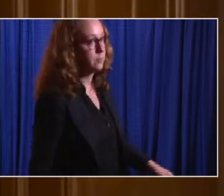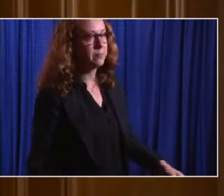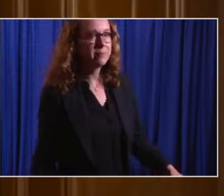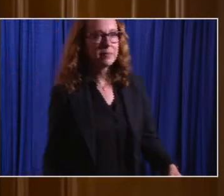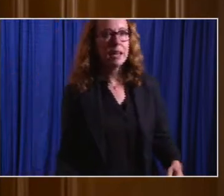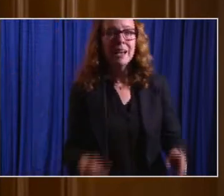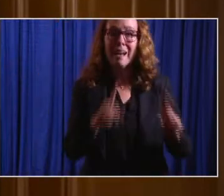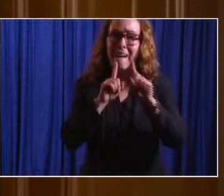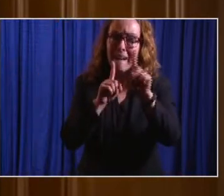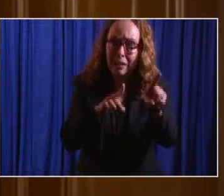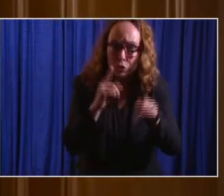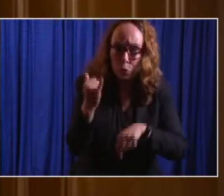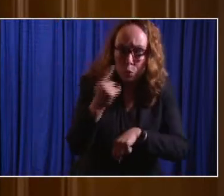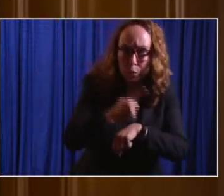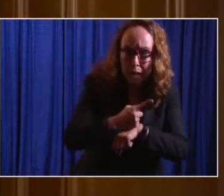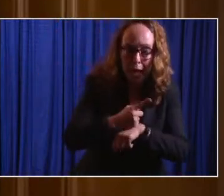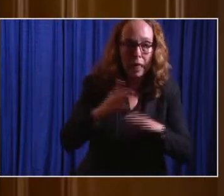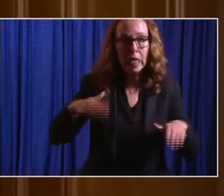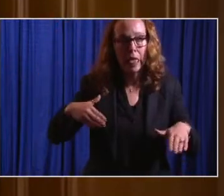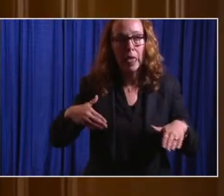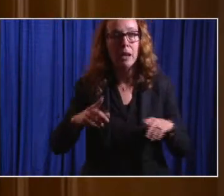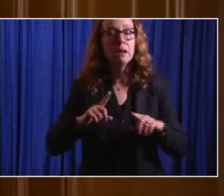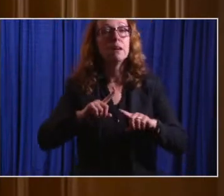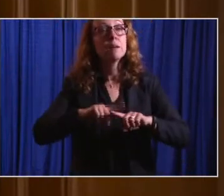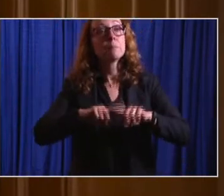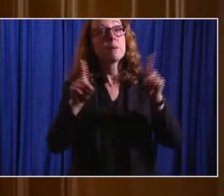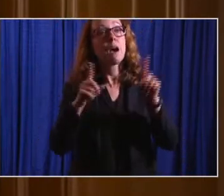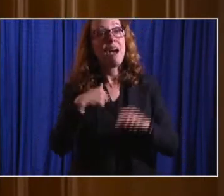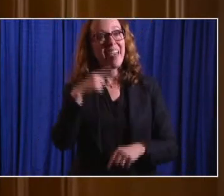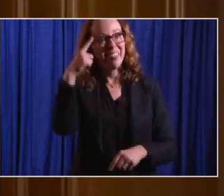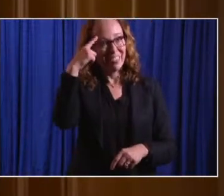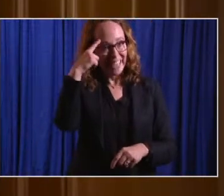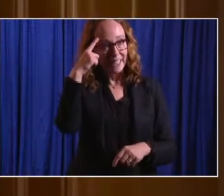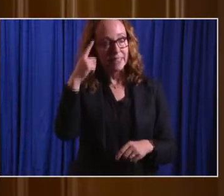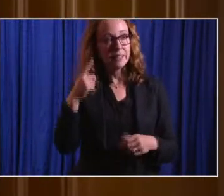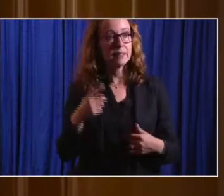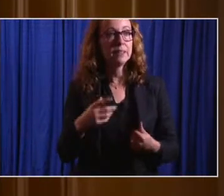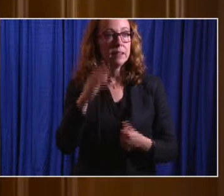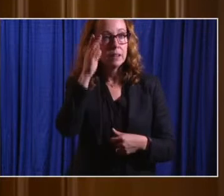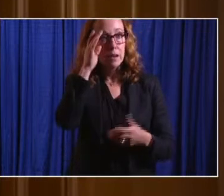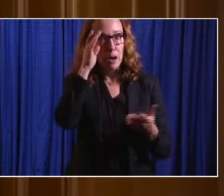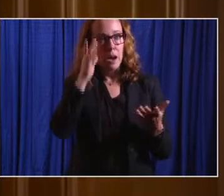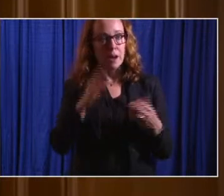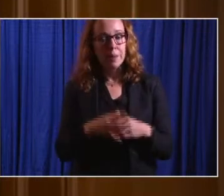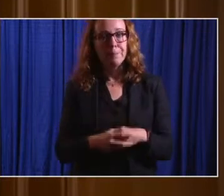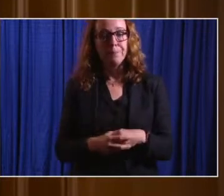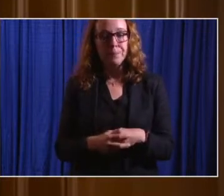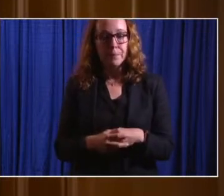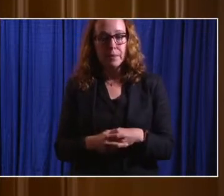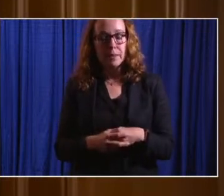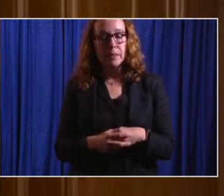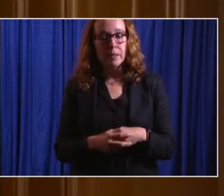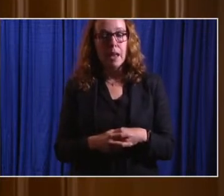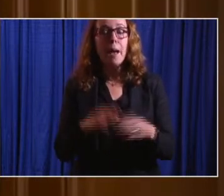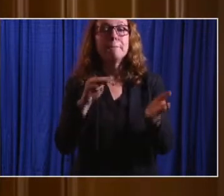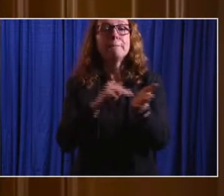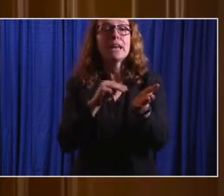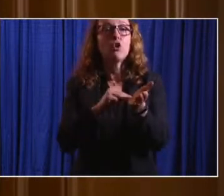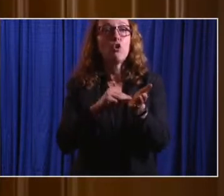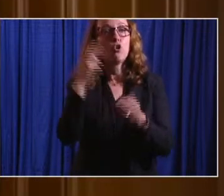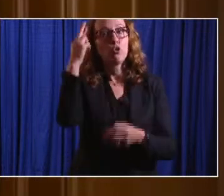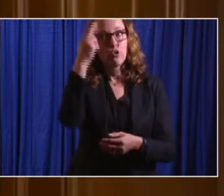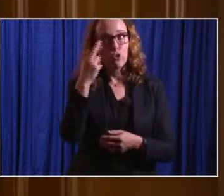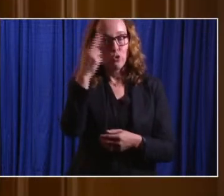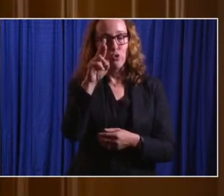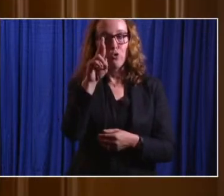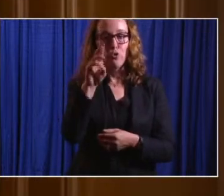try to have our health orders reflect the medical reality. And the medical reality is,